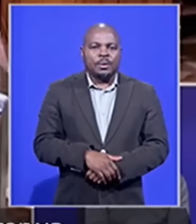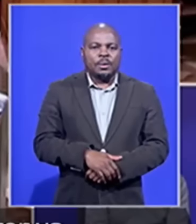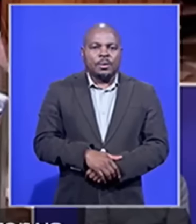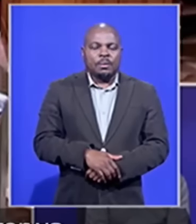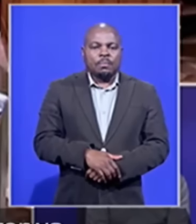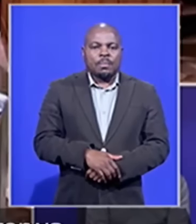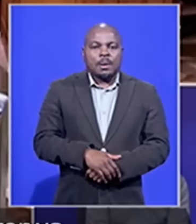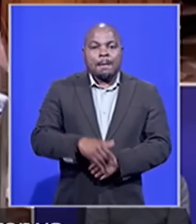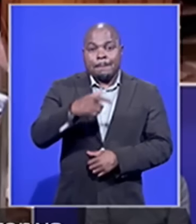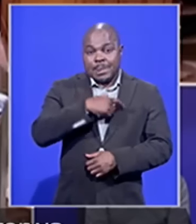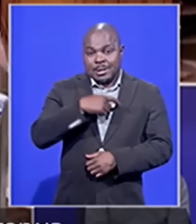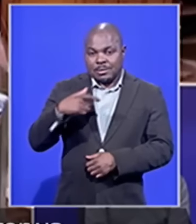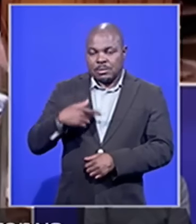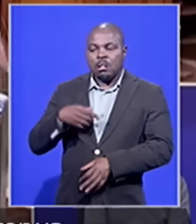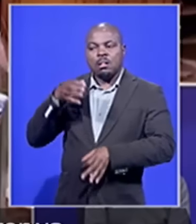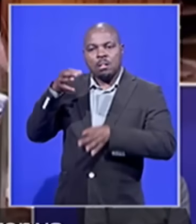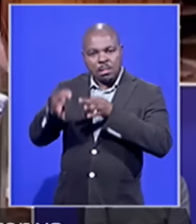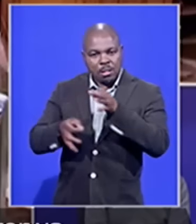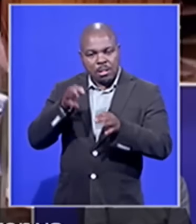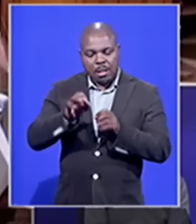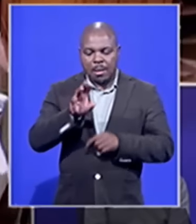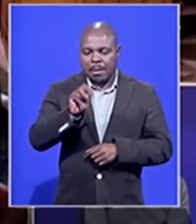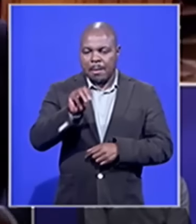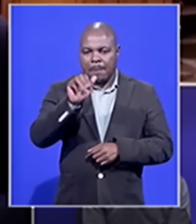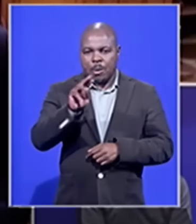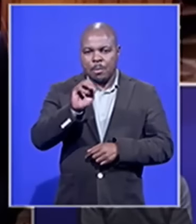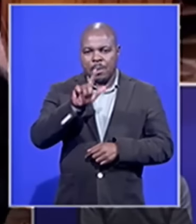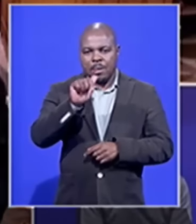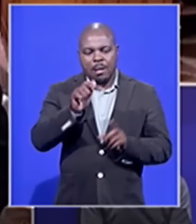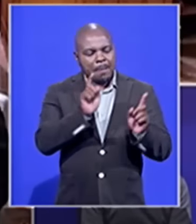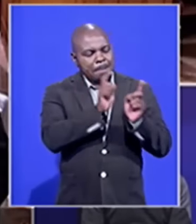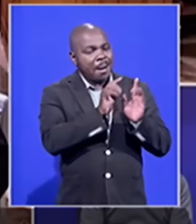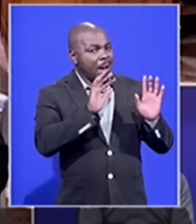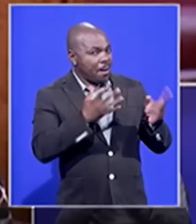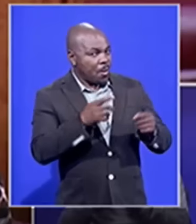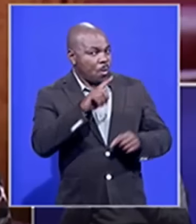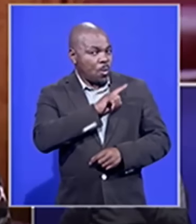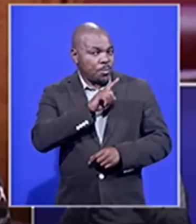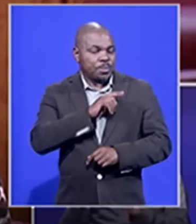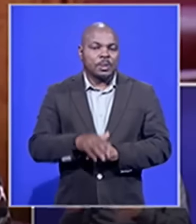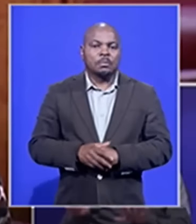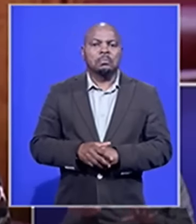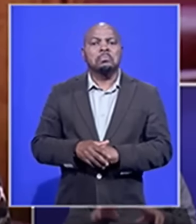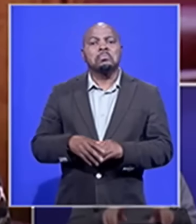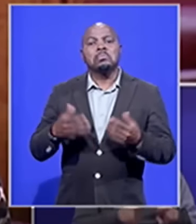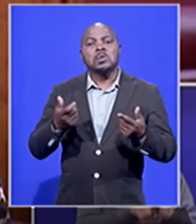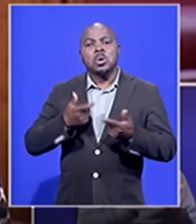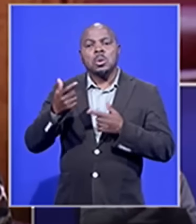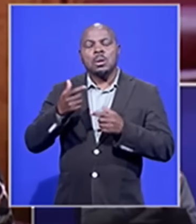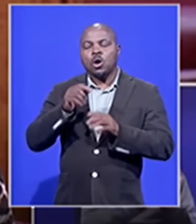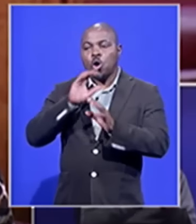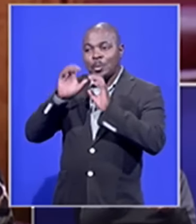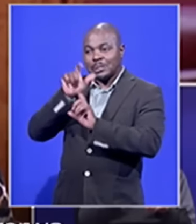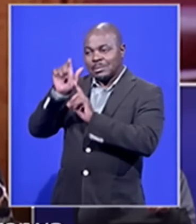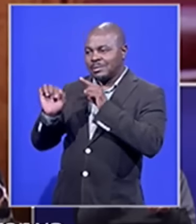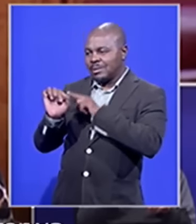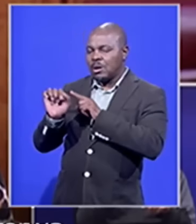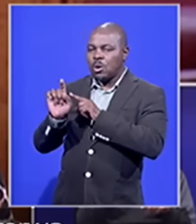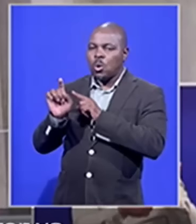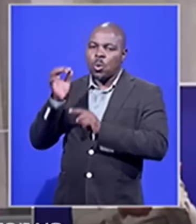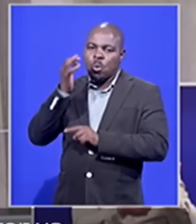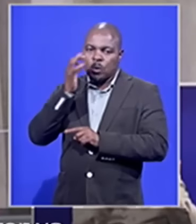Tlhaloso ya mopresidente ka kopano ya hae le maumela e tla ka morao re mmedi wa hae a hlalose hore kgatiso e bontshang mopresidente